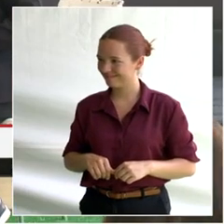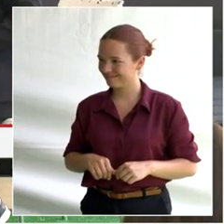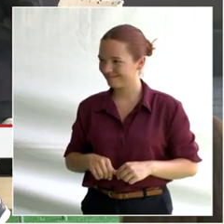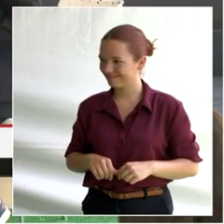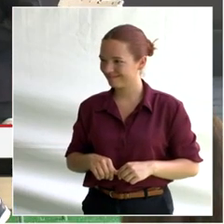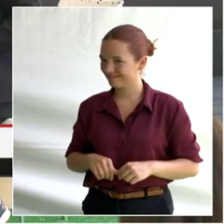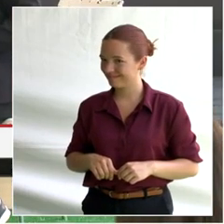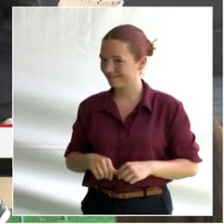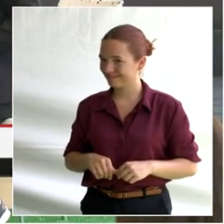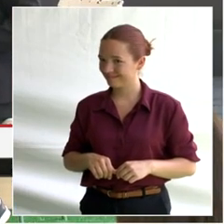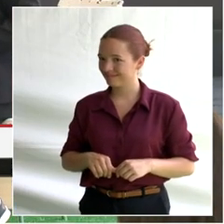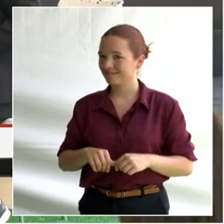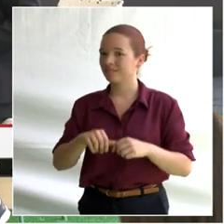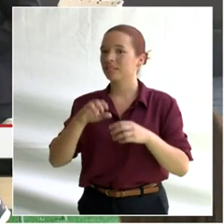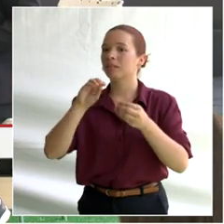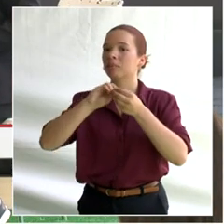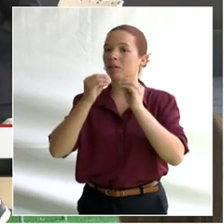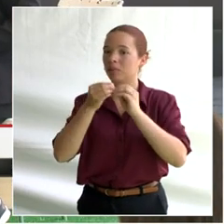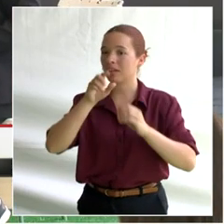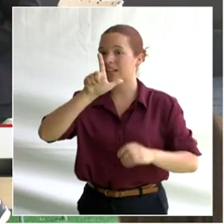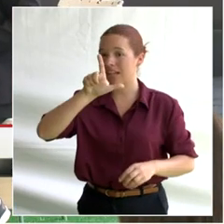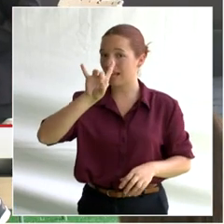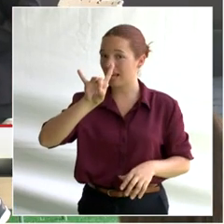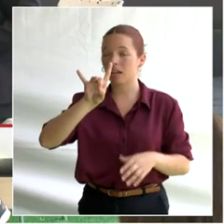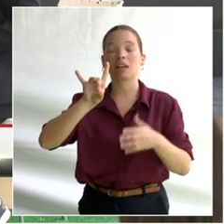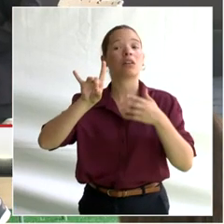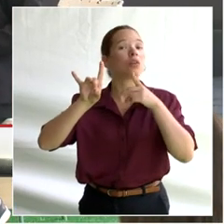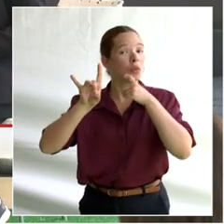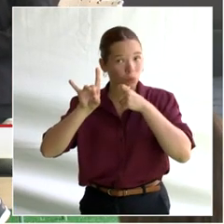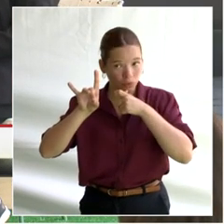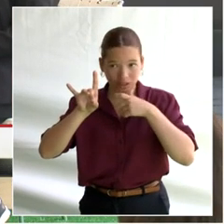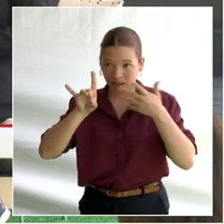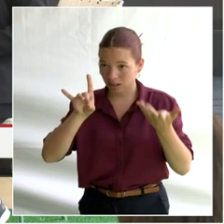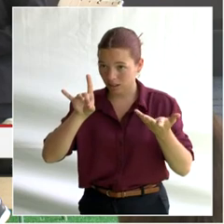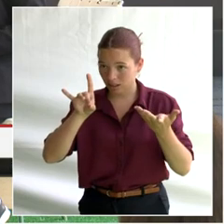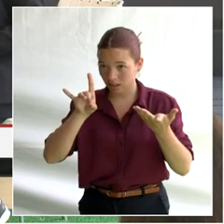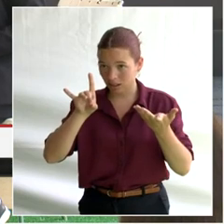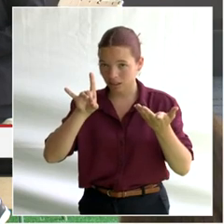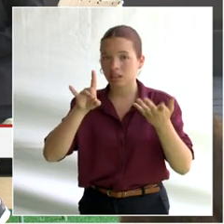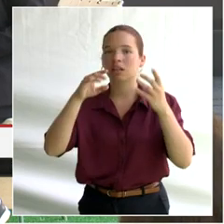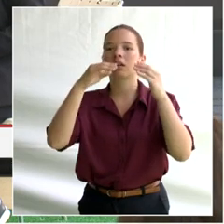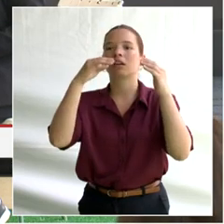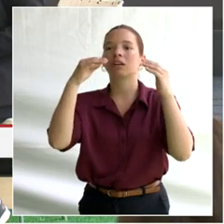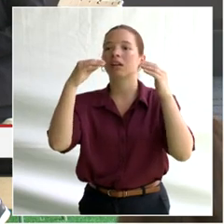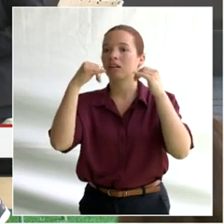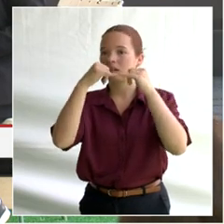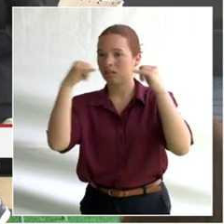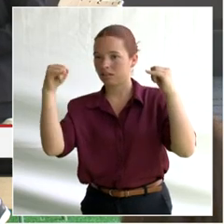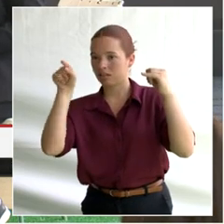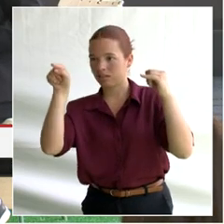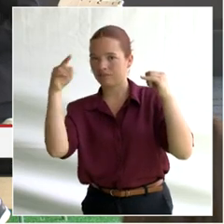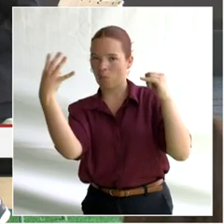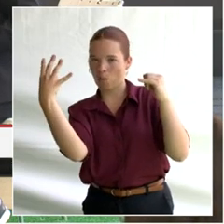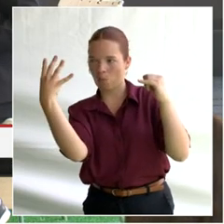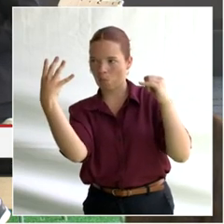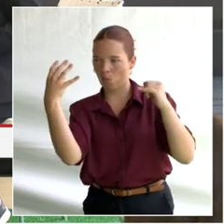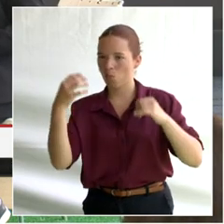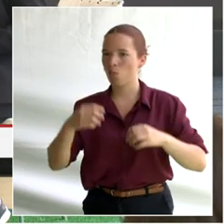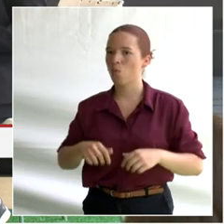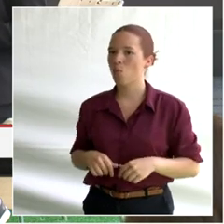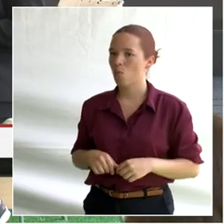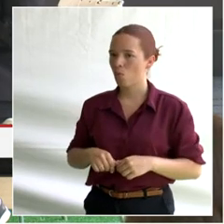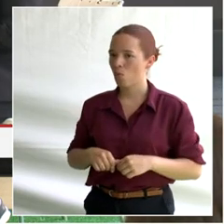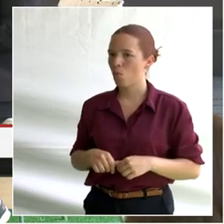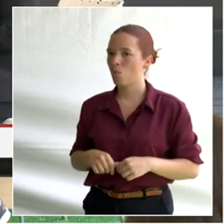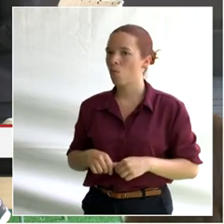Chip 28 belongs to a qualifier that will be line 4. Did you say wild card? Qualifier. So